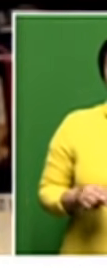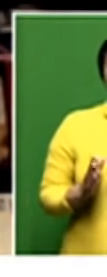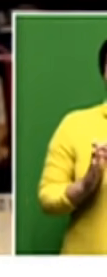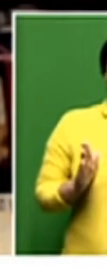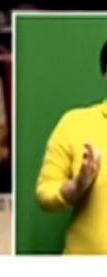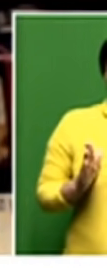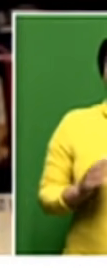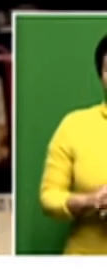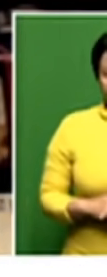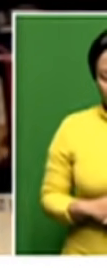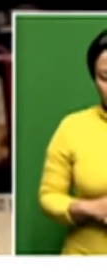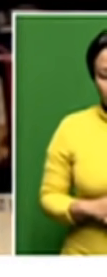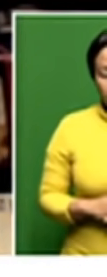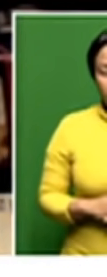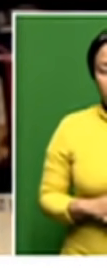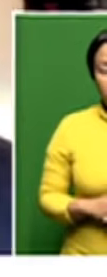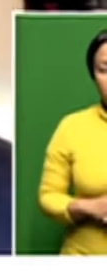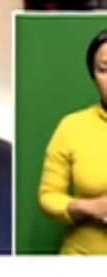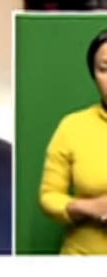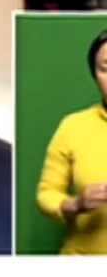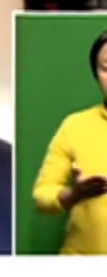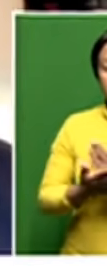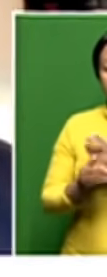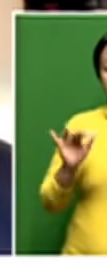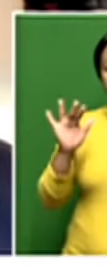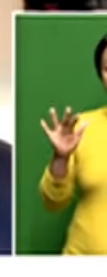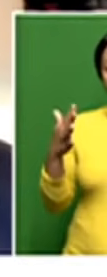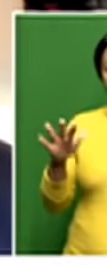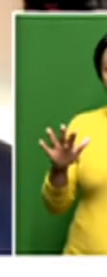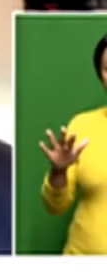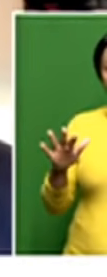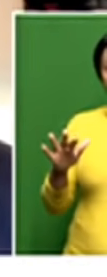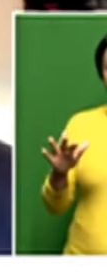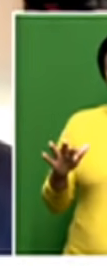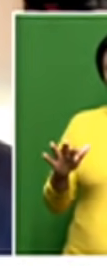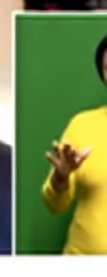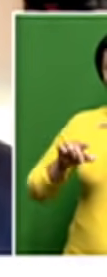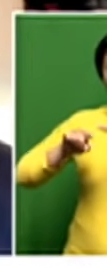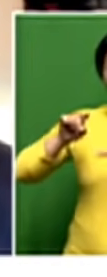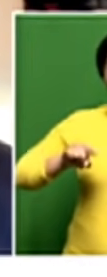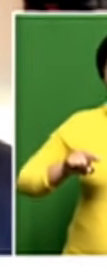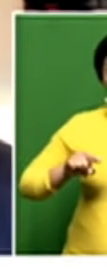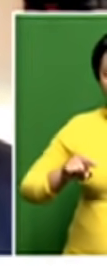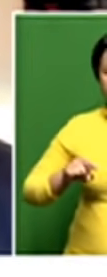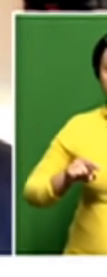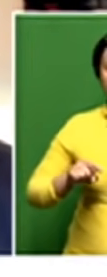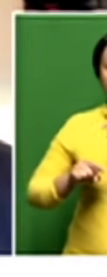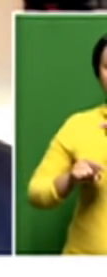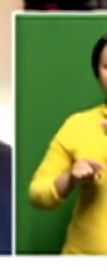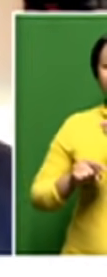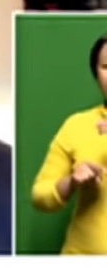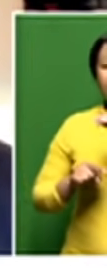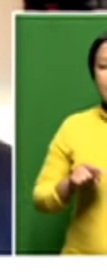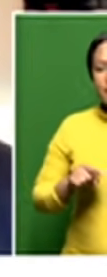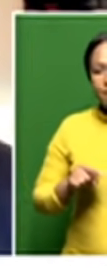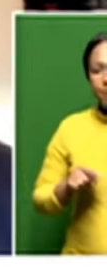people asking, obviously there's, you've got such a wide variety. I mean, we're talking about particularly the bean side of things and